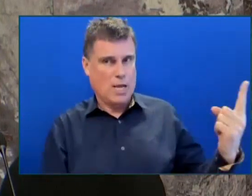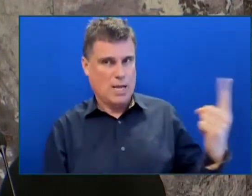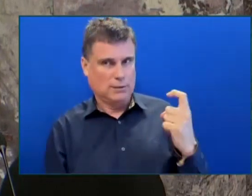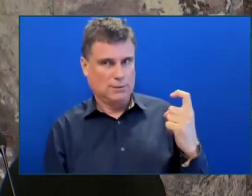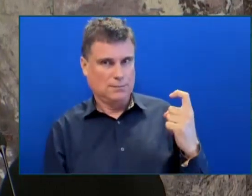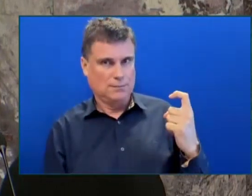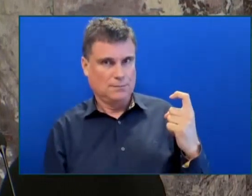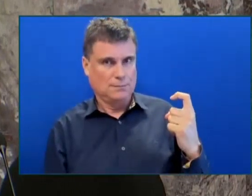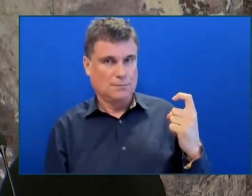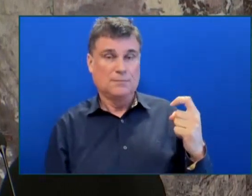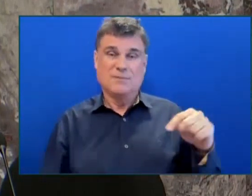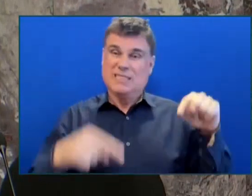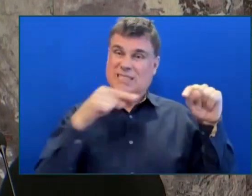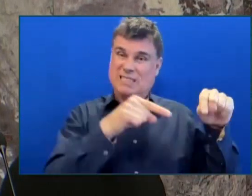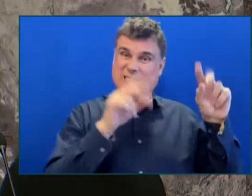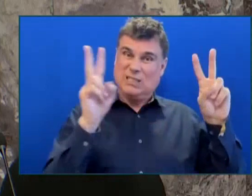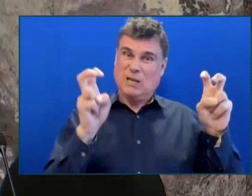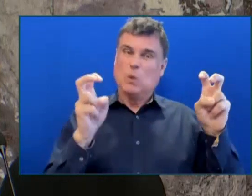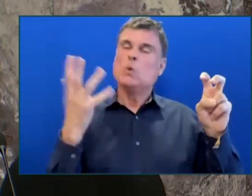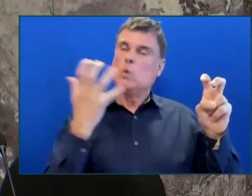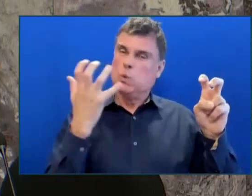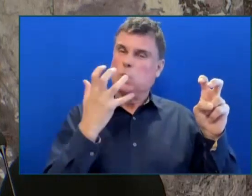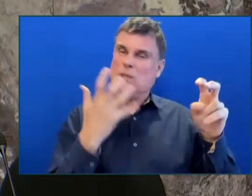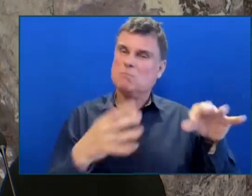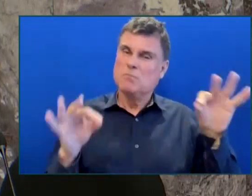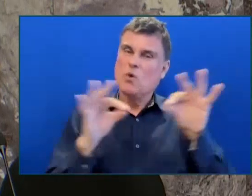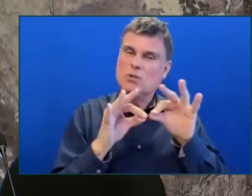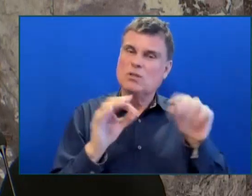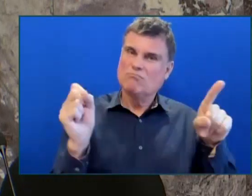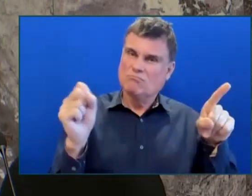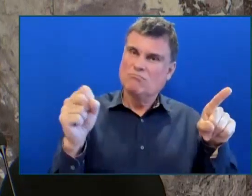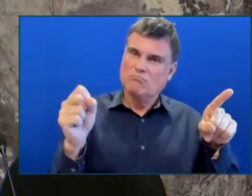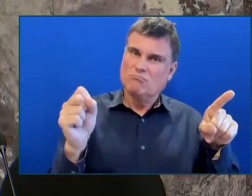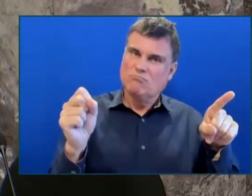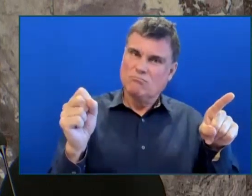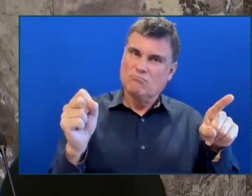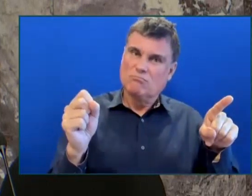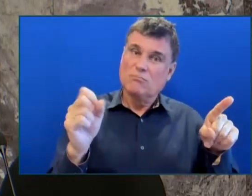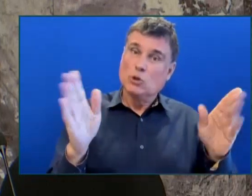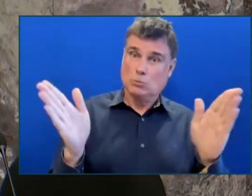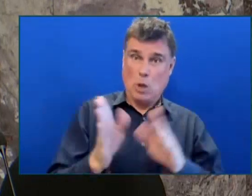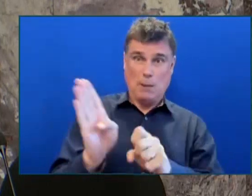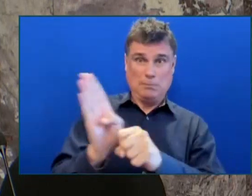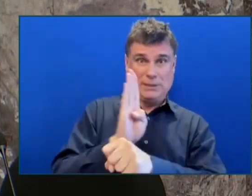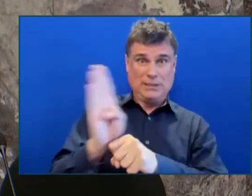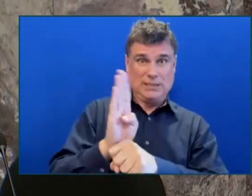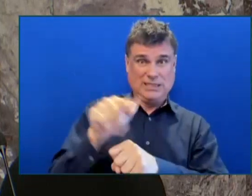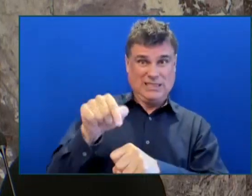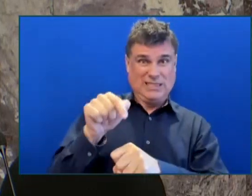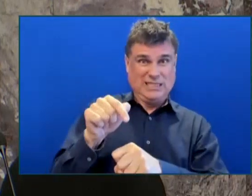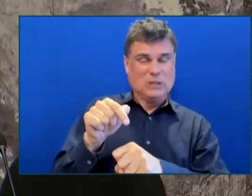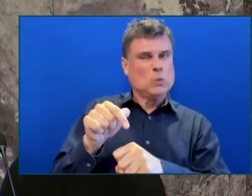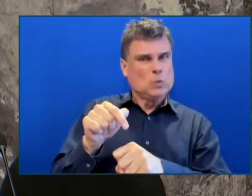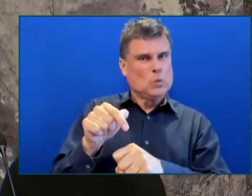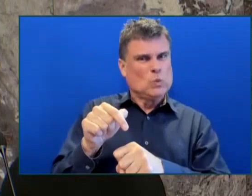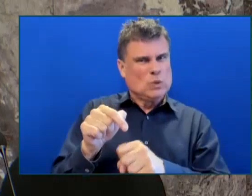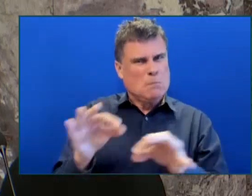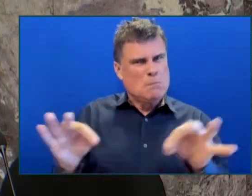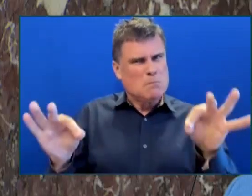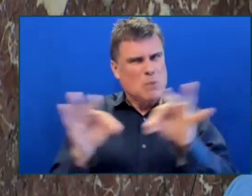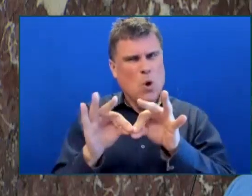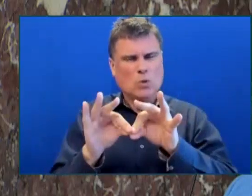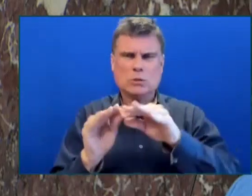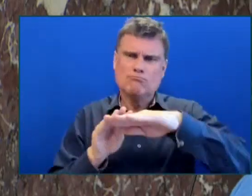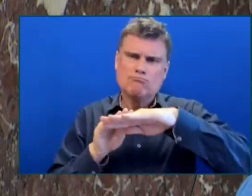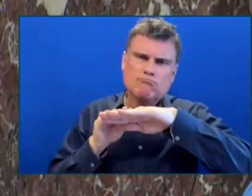that small businesses are so integral to our communities. Not only are they 98% of all businesses, but they contribute so significantly to